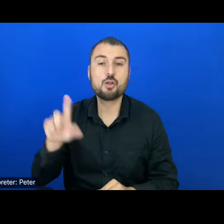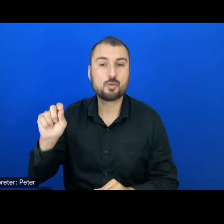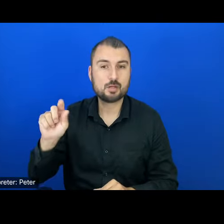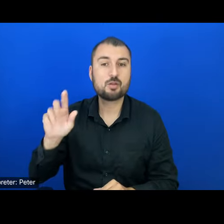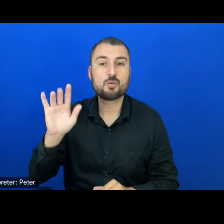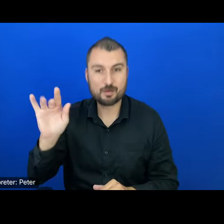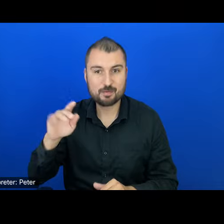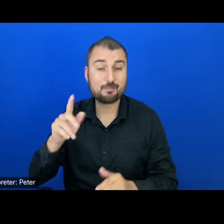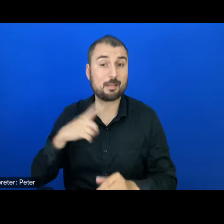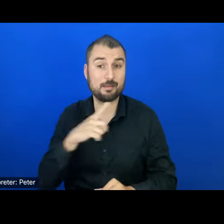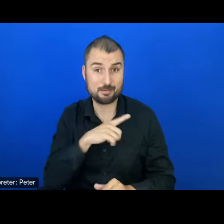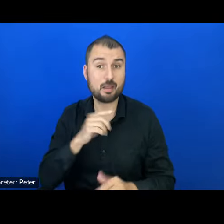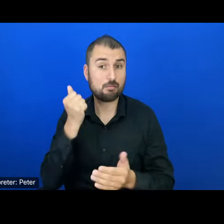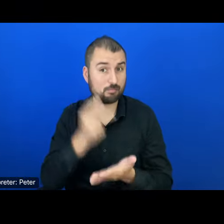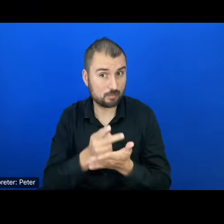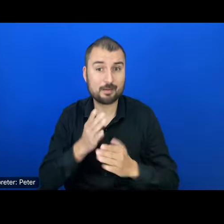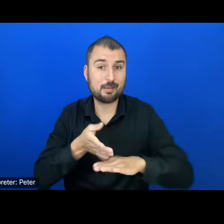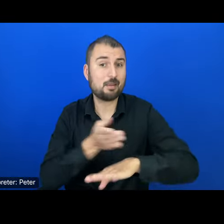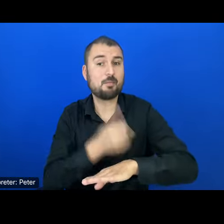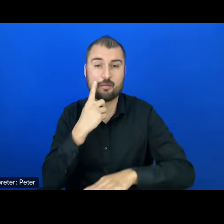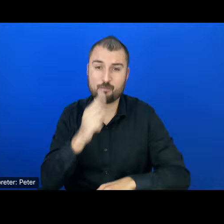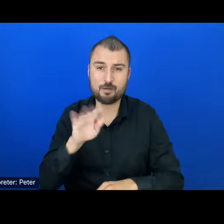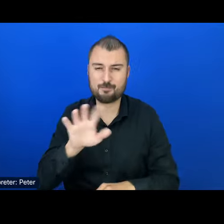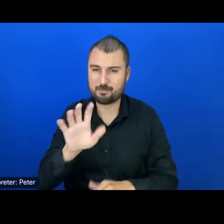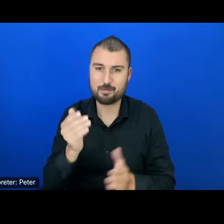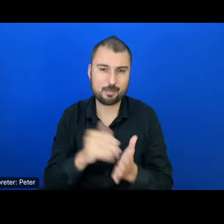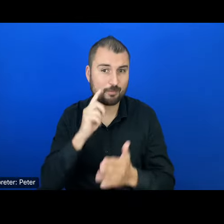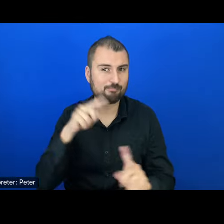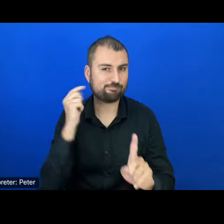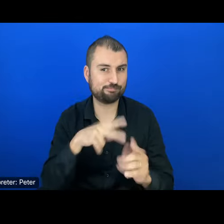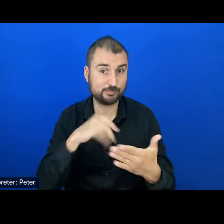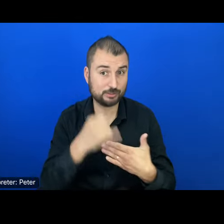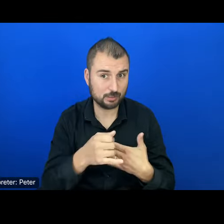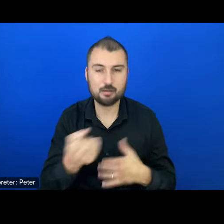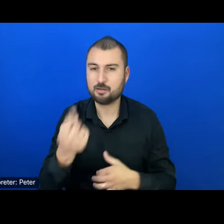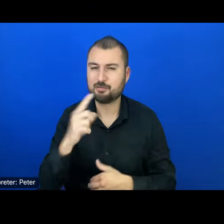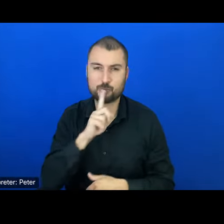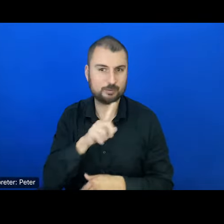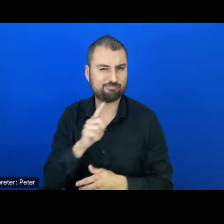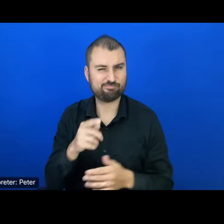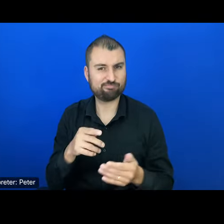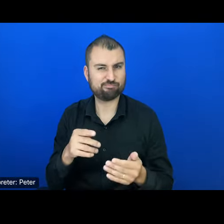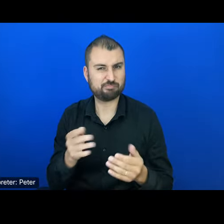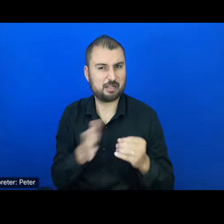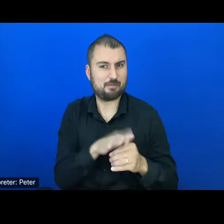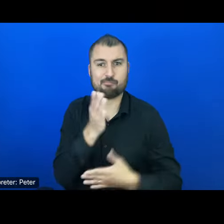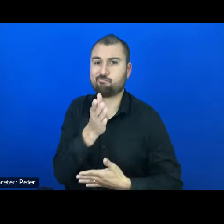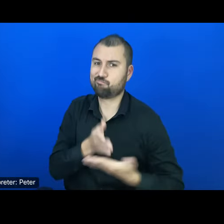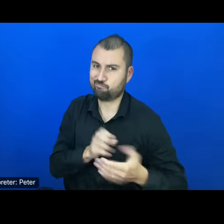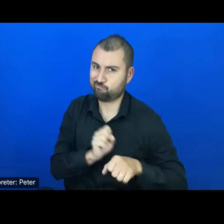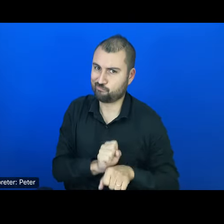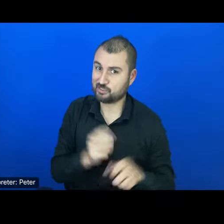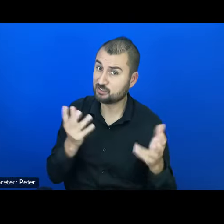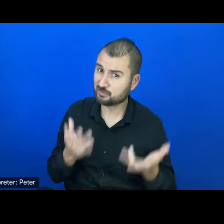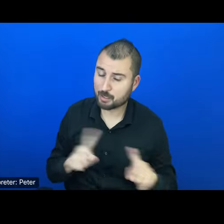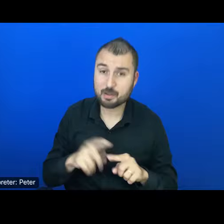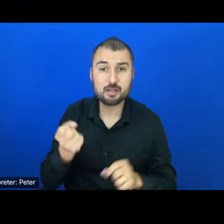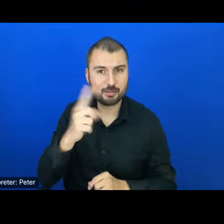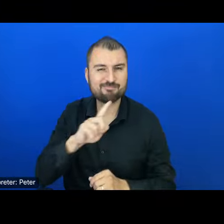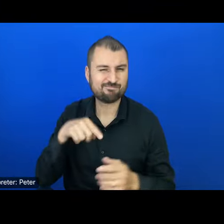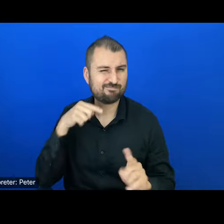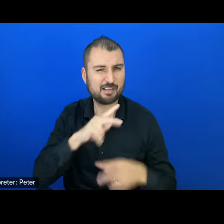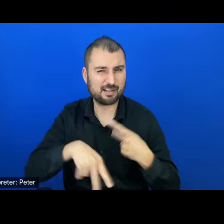legislature approved an enhancement of $500,000 for this project, which really only covers a portion of the work. Given the